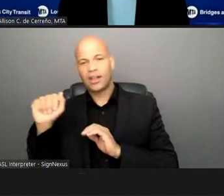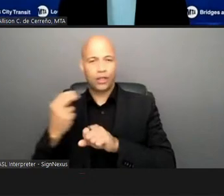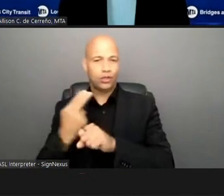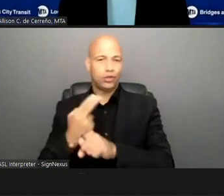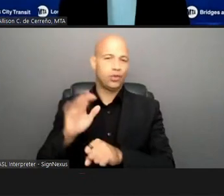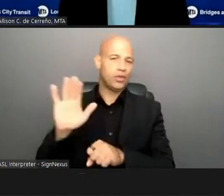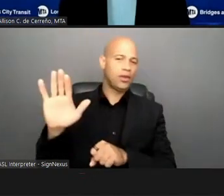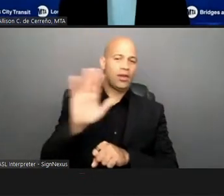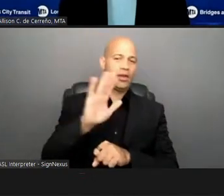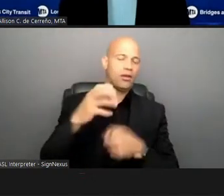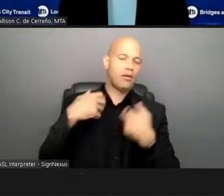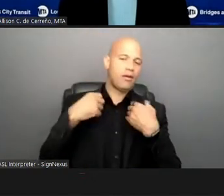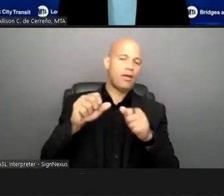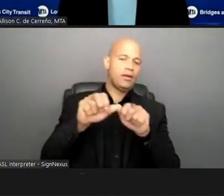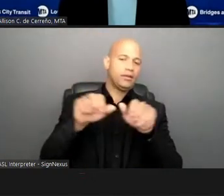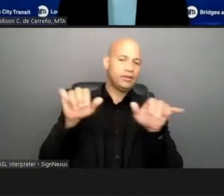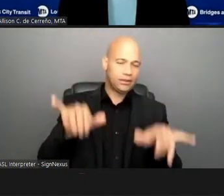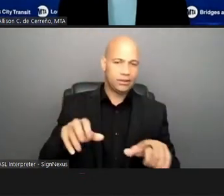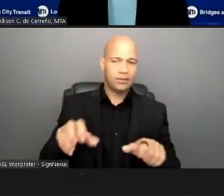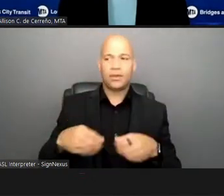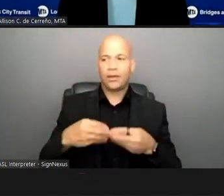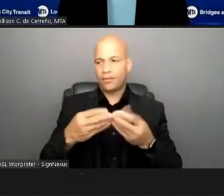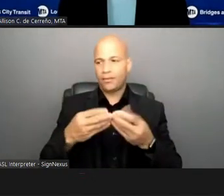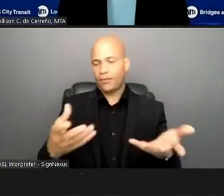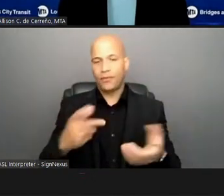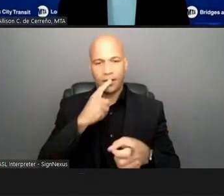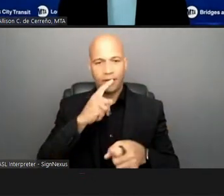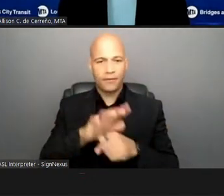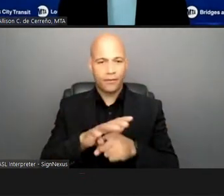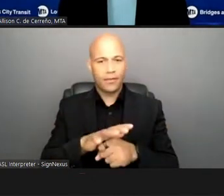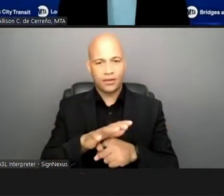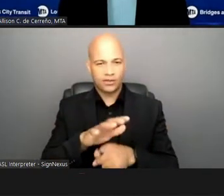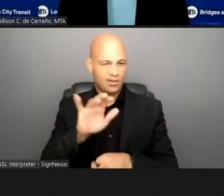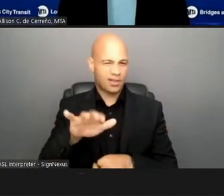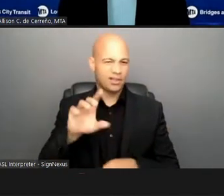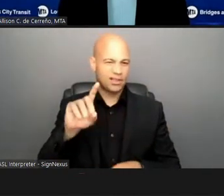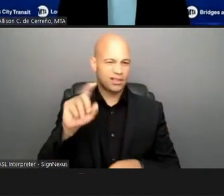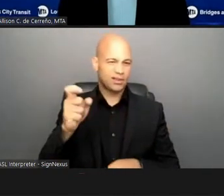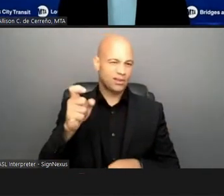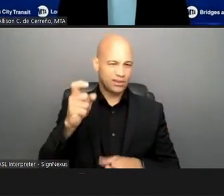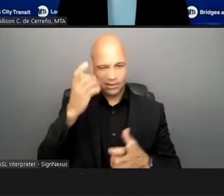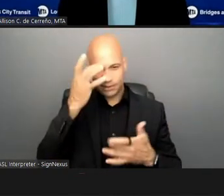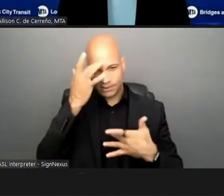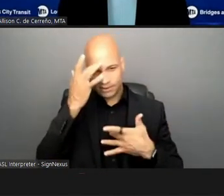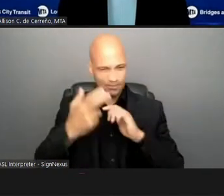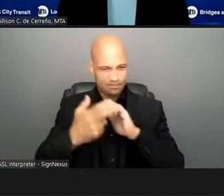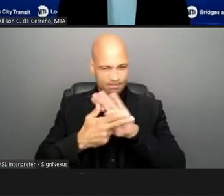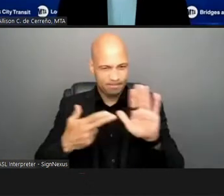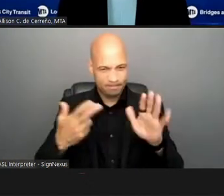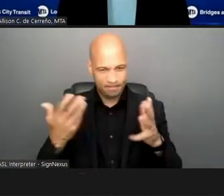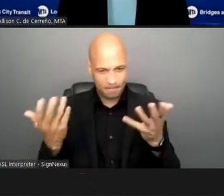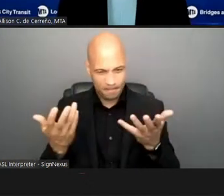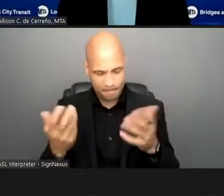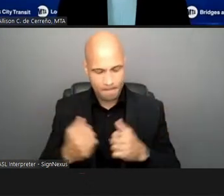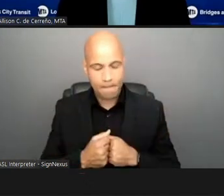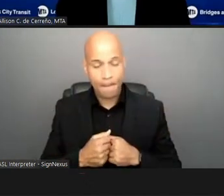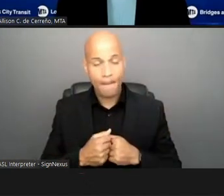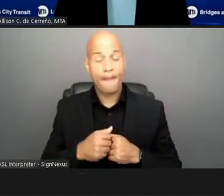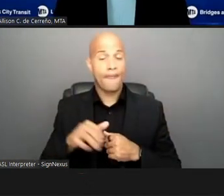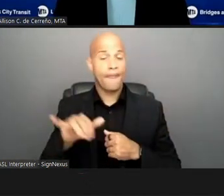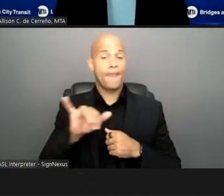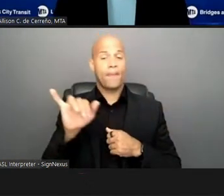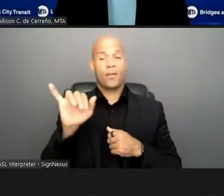to issue confirmation of diagnosis I also um we greatly support the